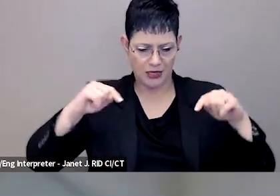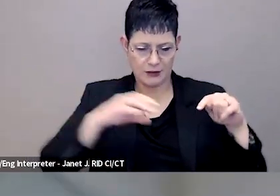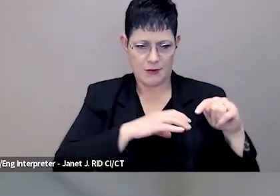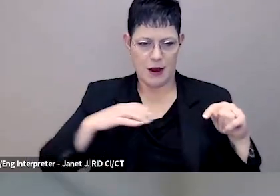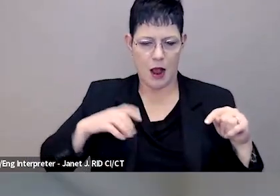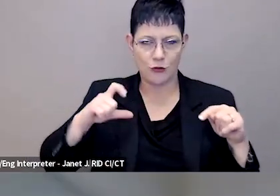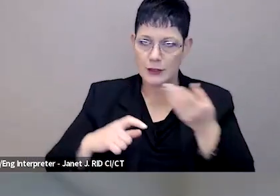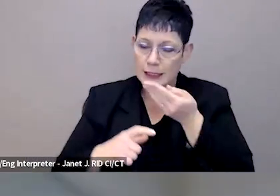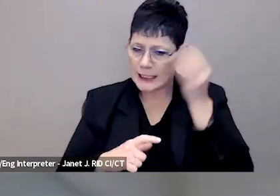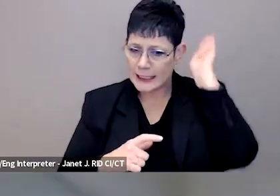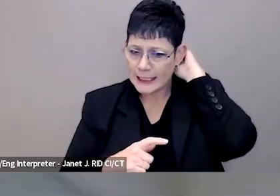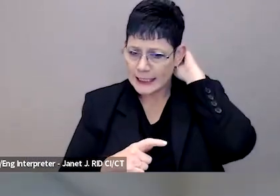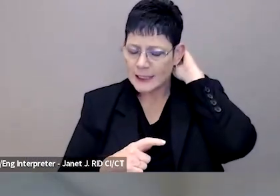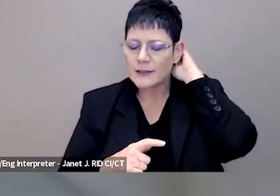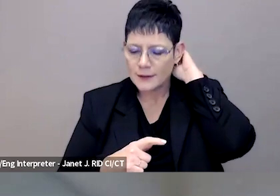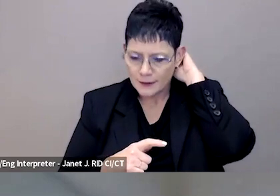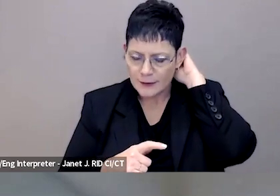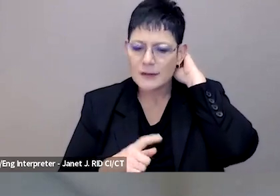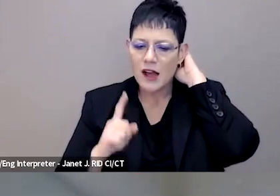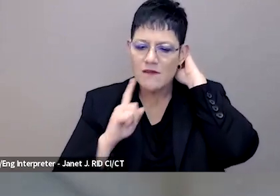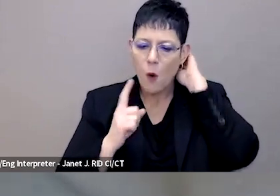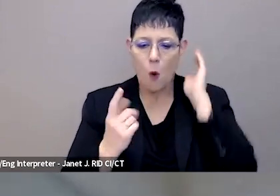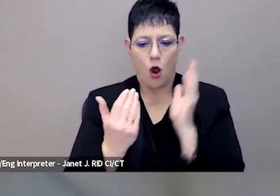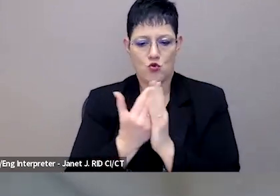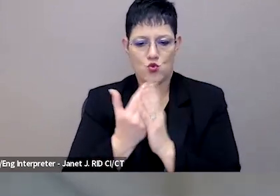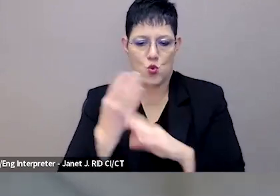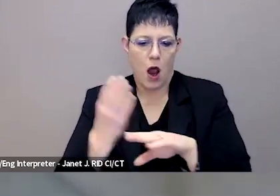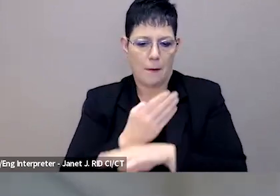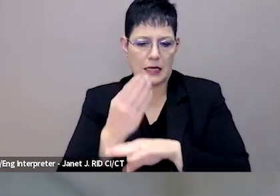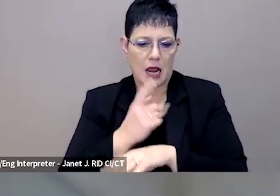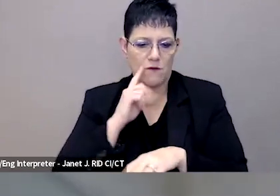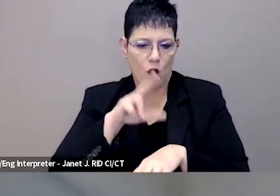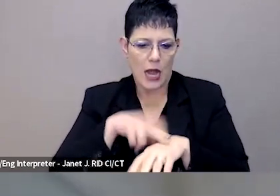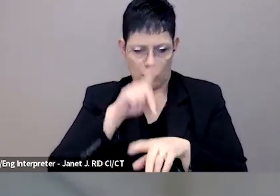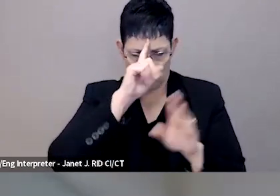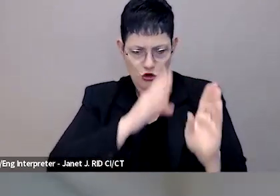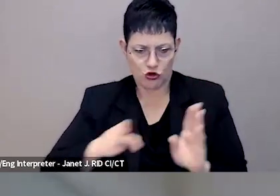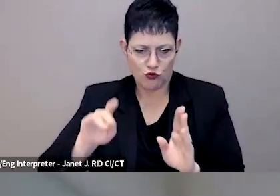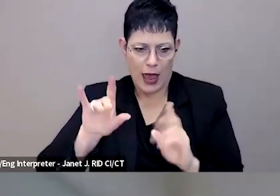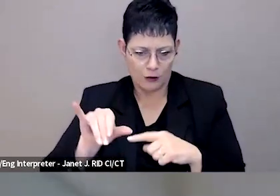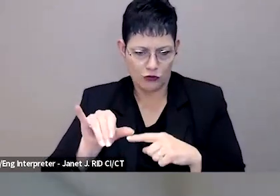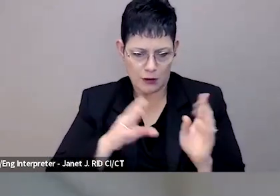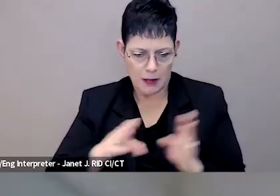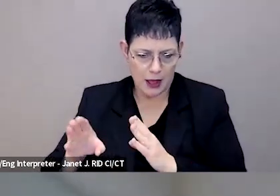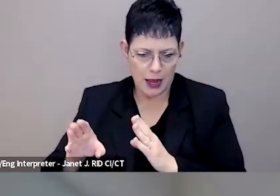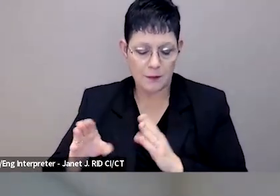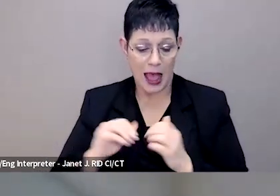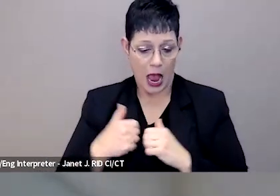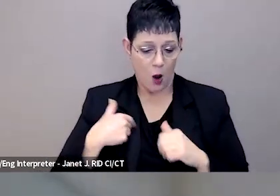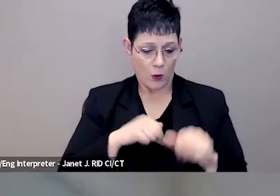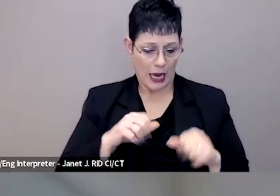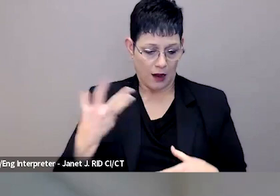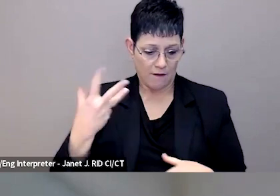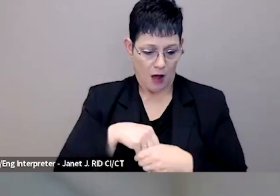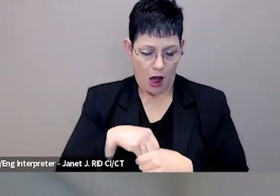in mind as we consider potential updates to the national strategy. What might we help promote regarding